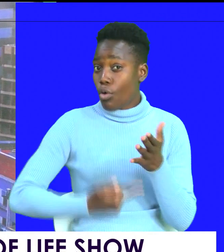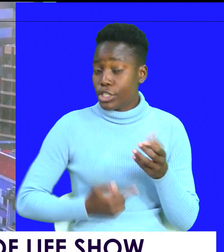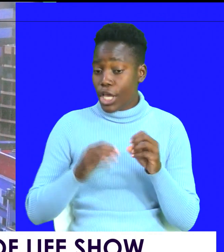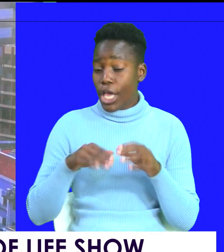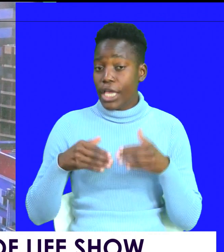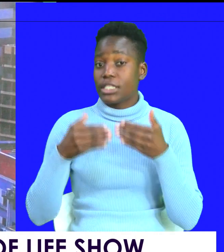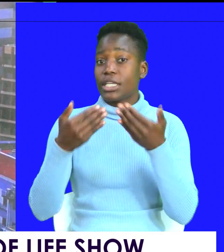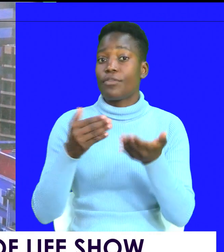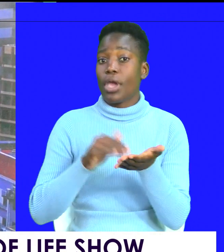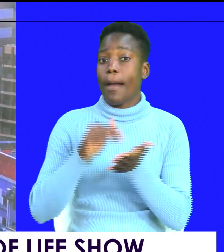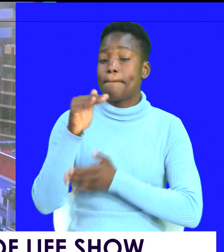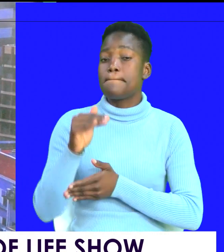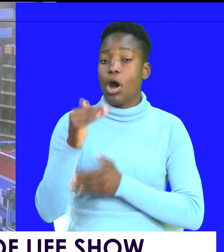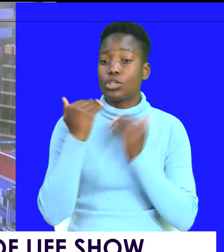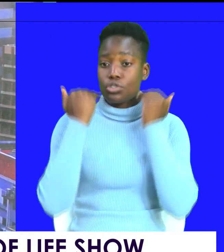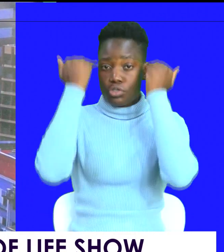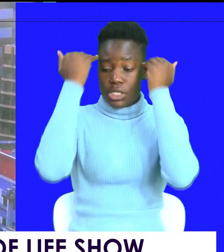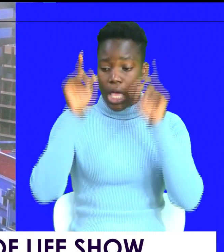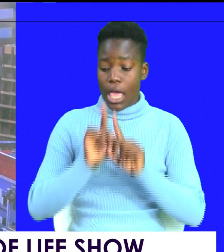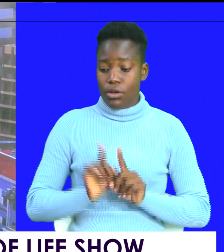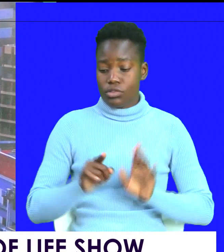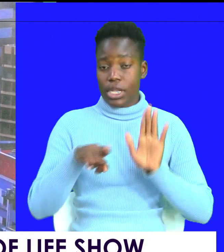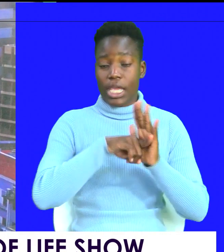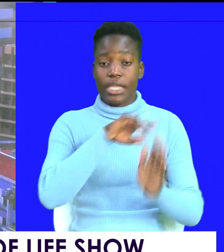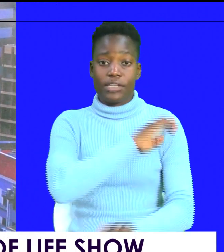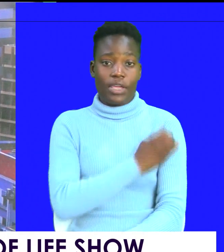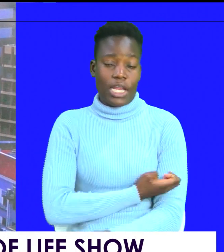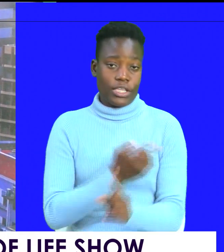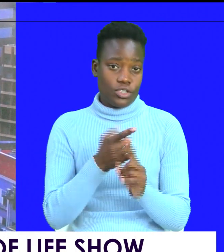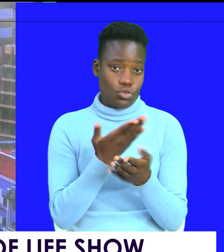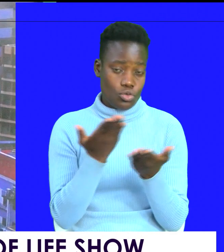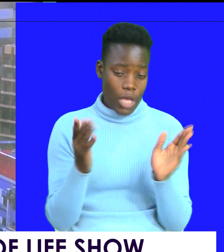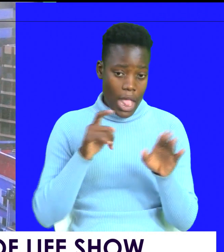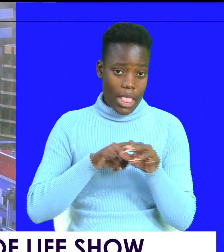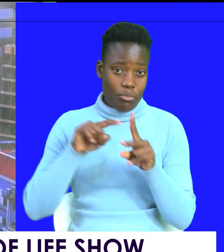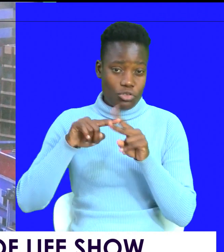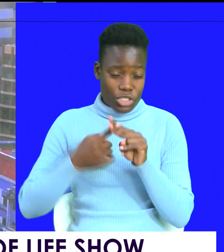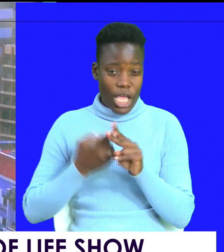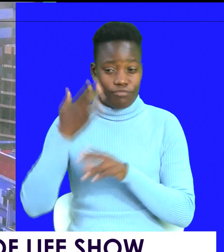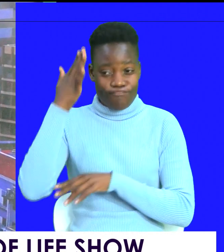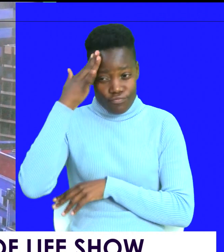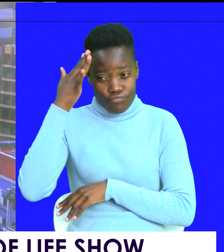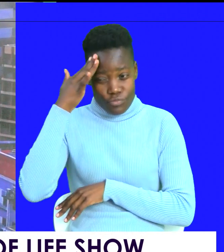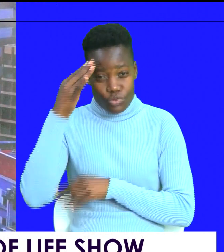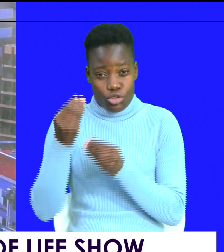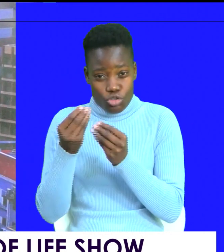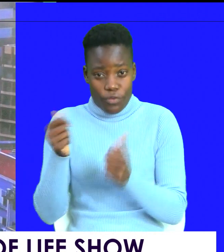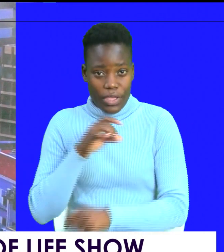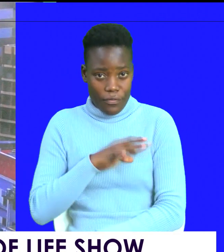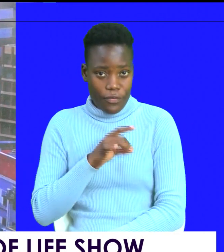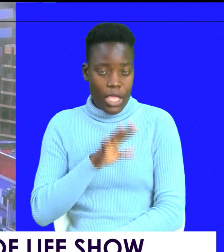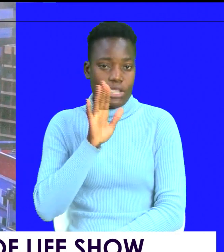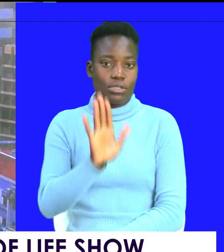releasing more despair to you, more negative energies to you. The moment you start diagnosing your fears, demystify